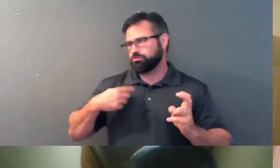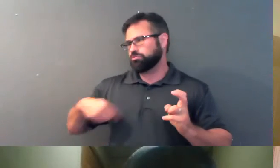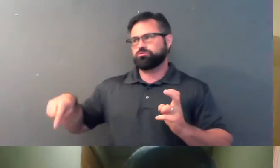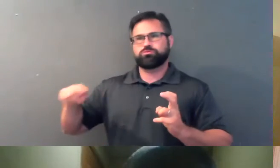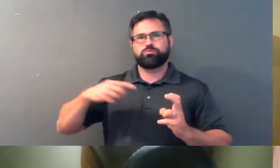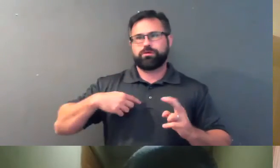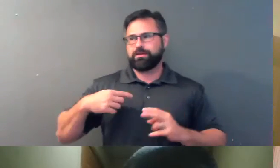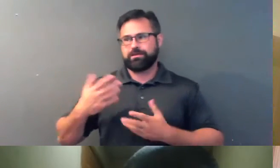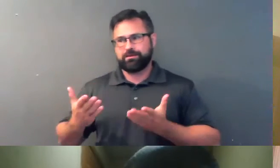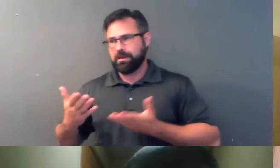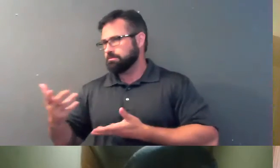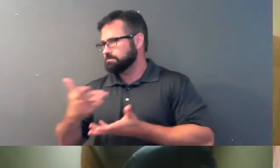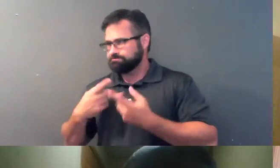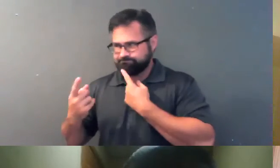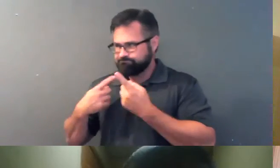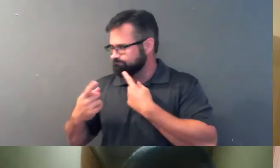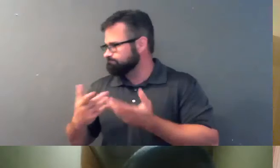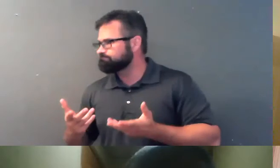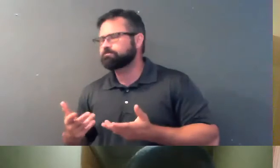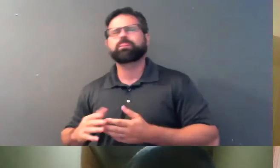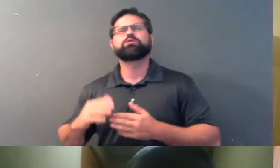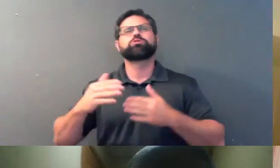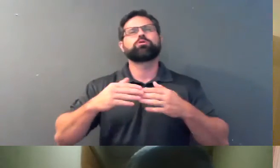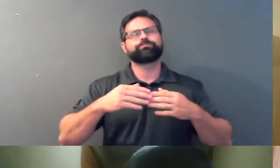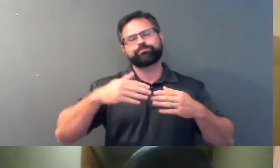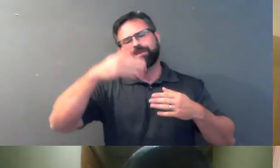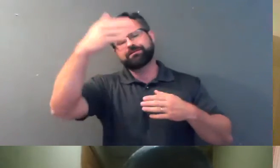next year to meet again, so that